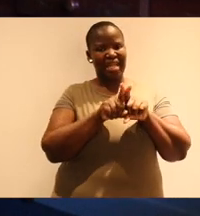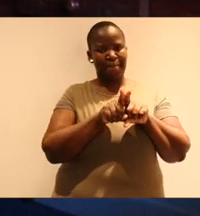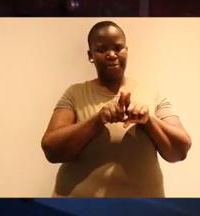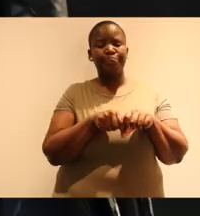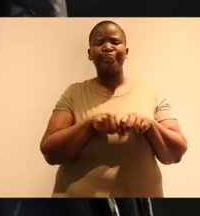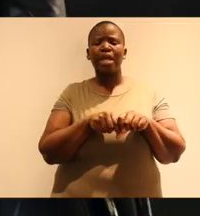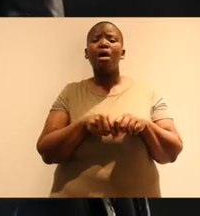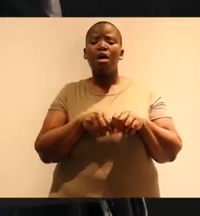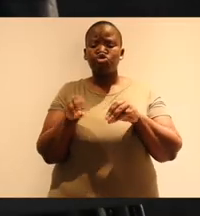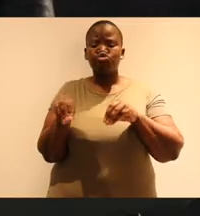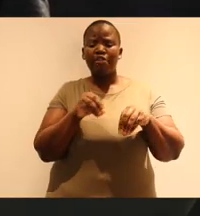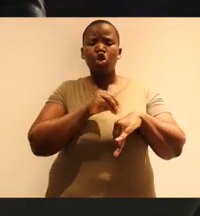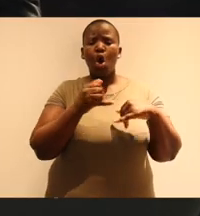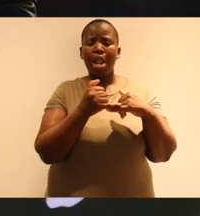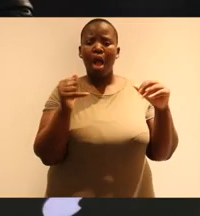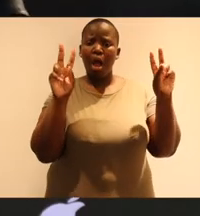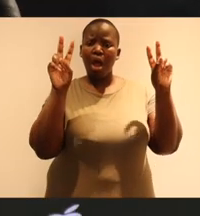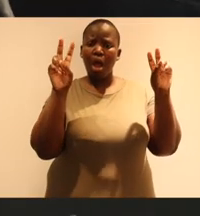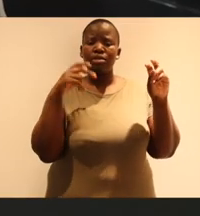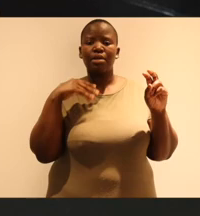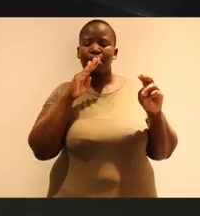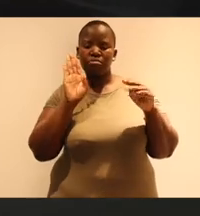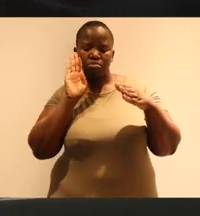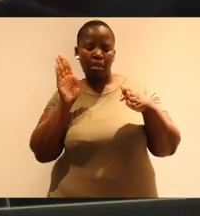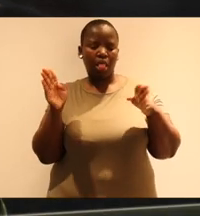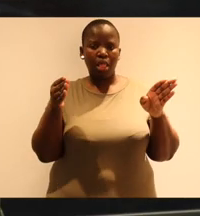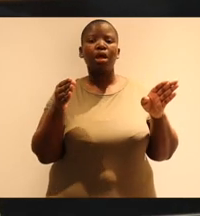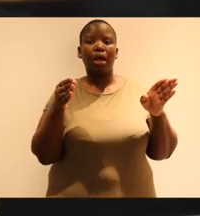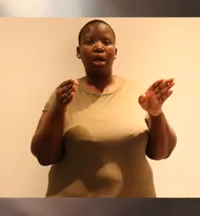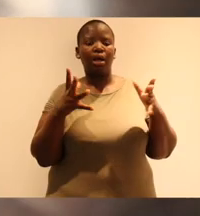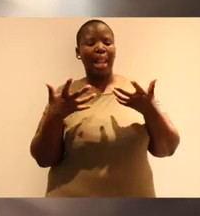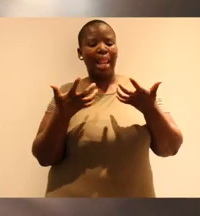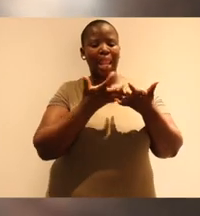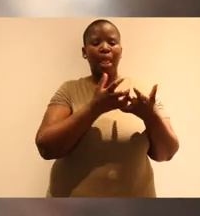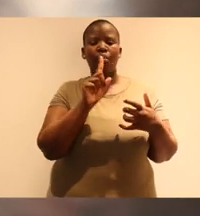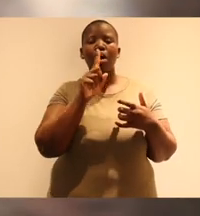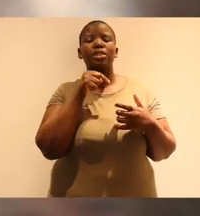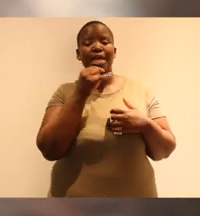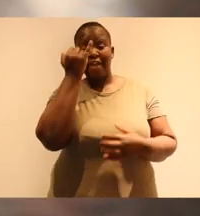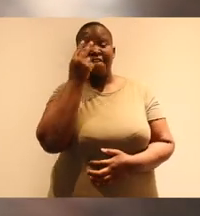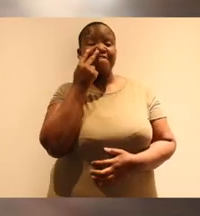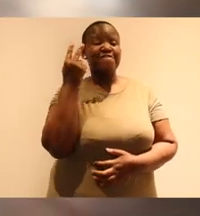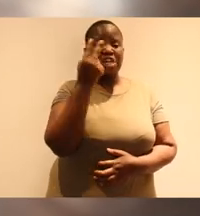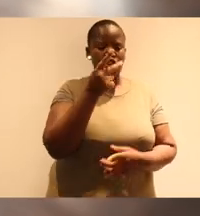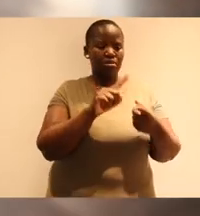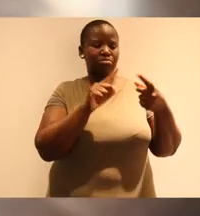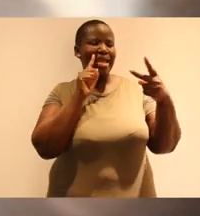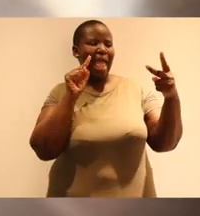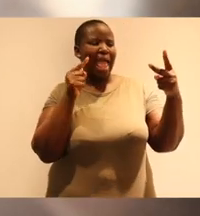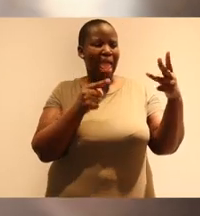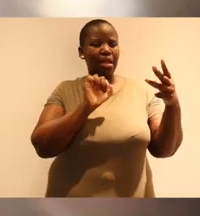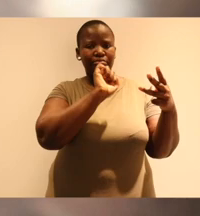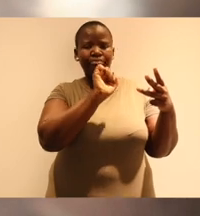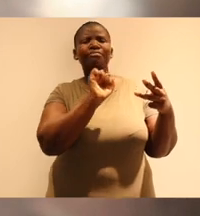behind Shift Online was about shifting back to the vision and main aims of the festival and why